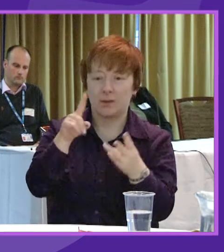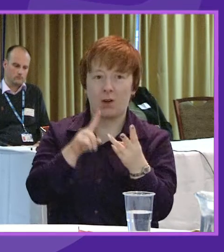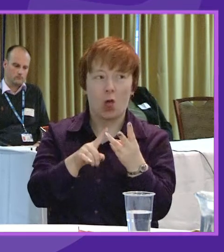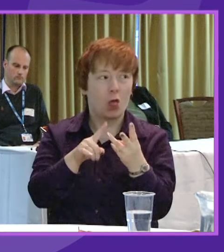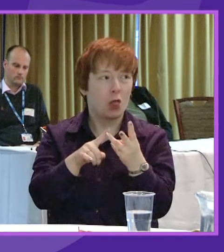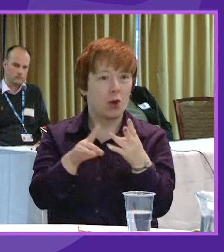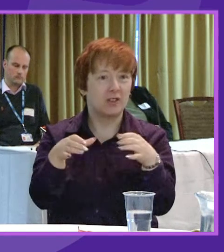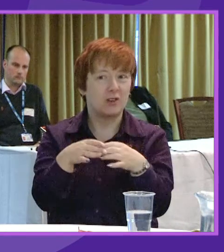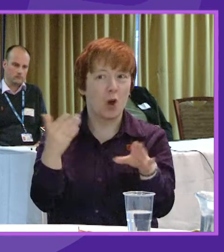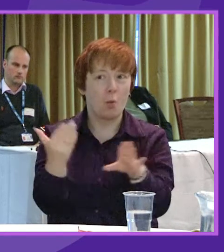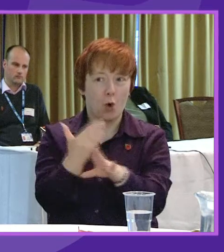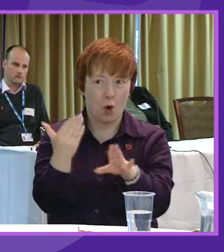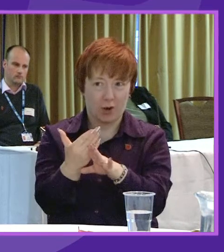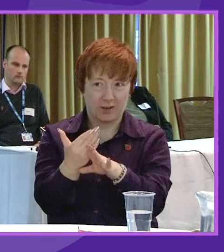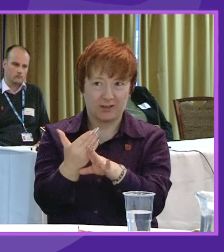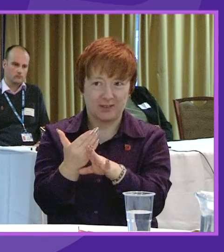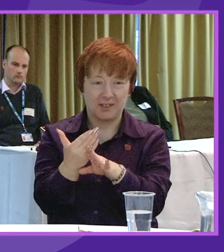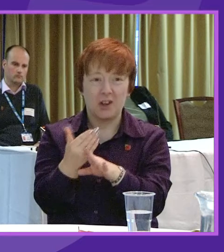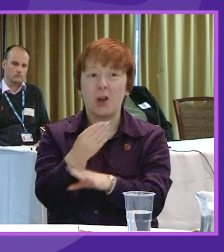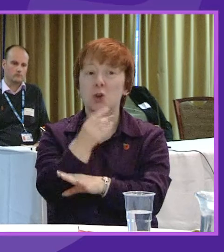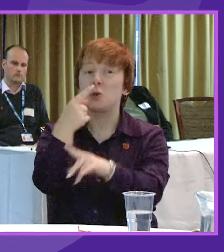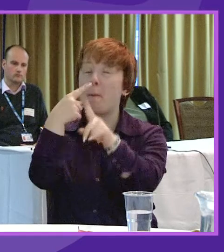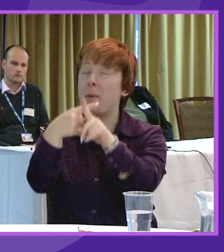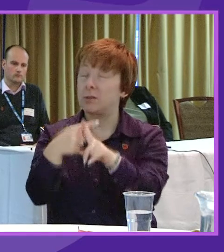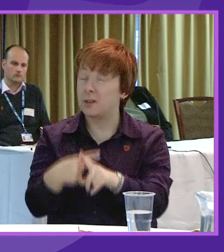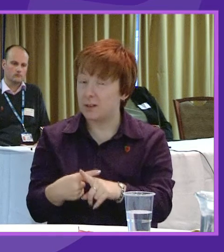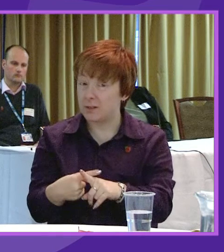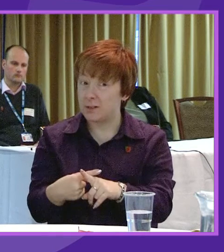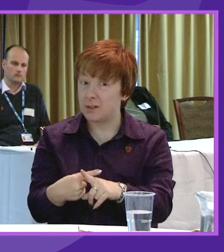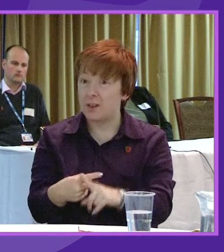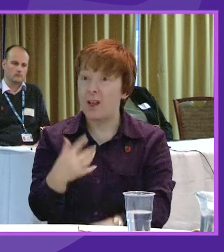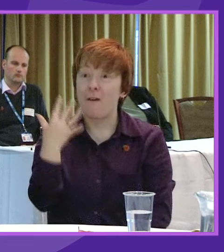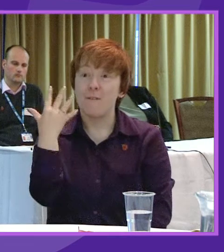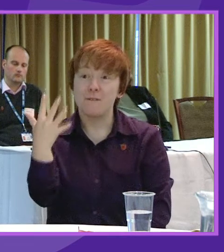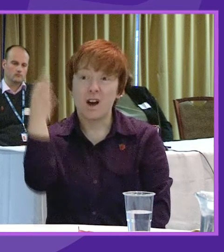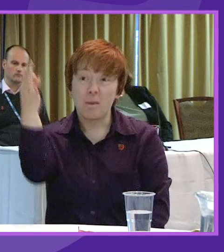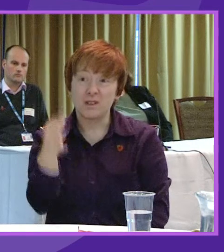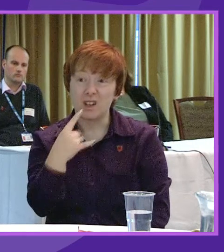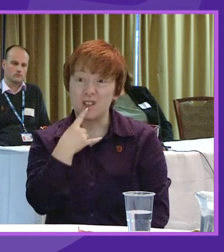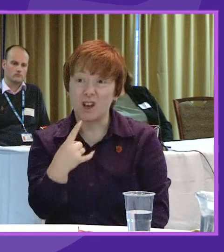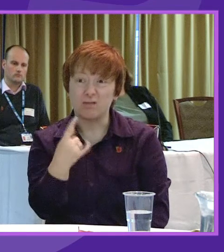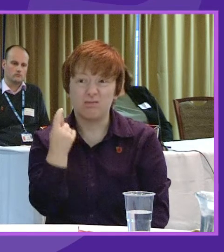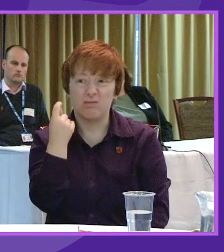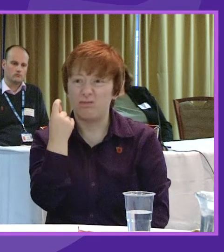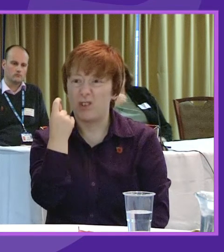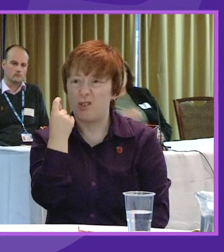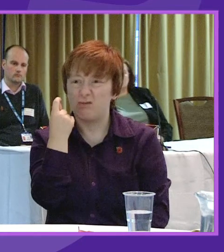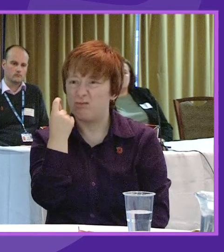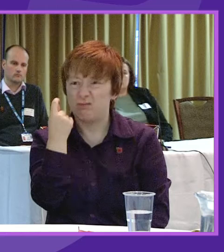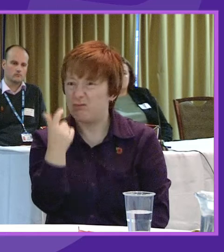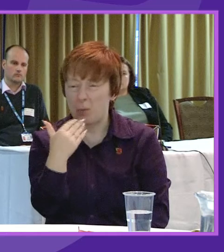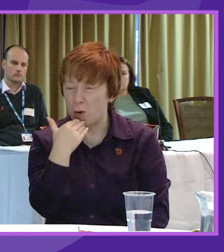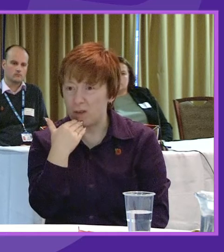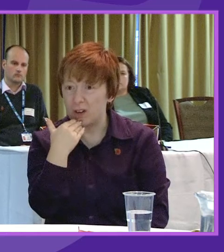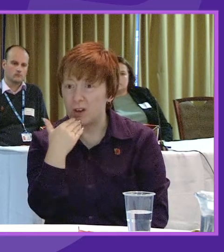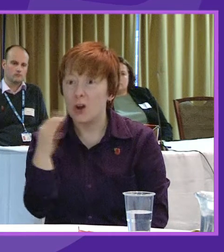So the work section started with some positives. So only 5% of PWPs said that they rarely find the job interesting.